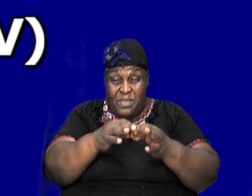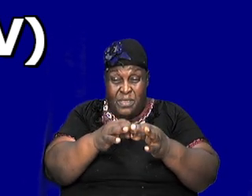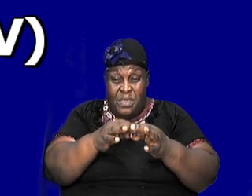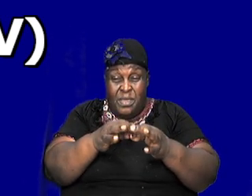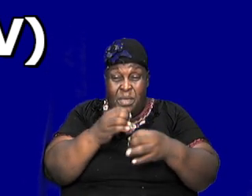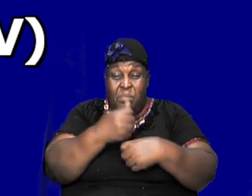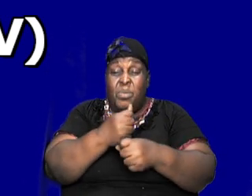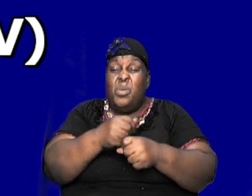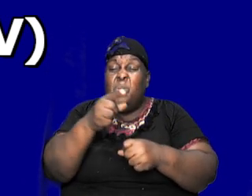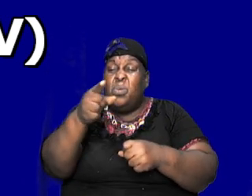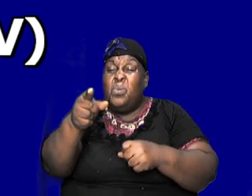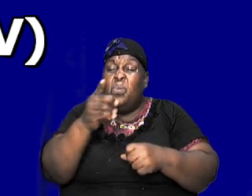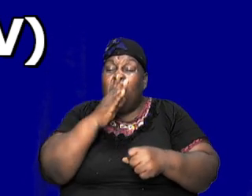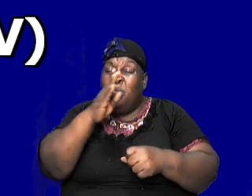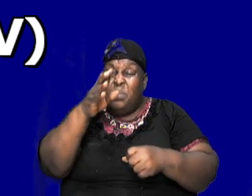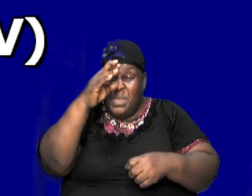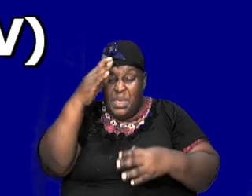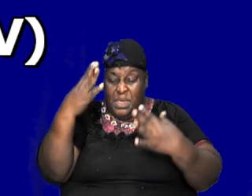healed?